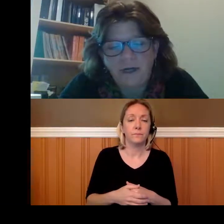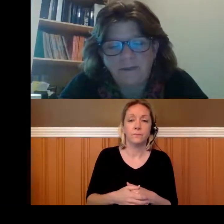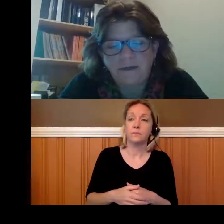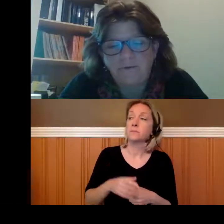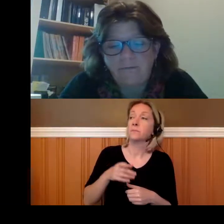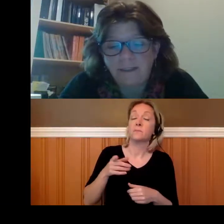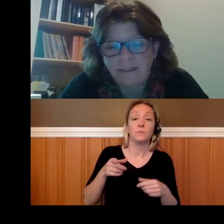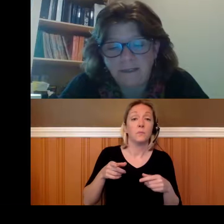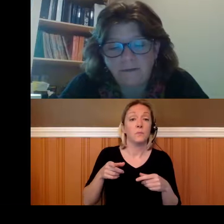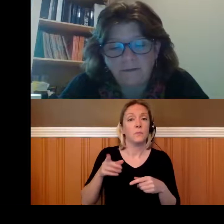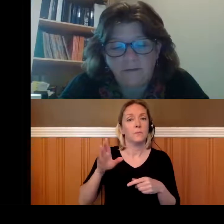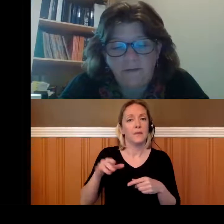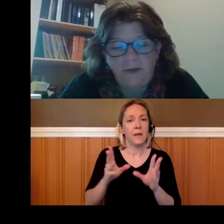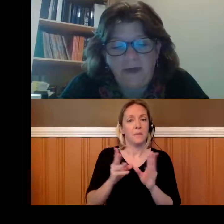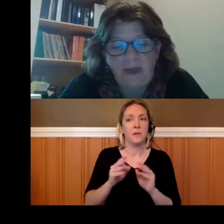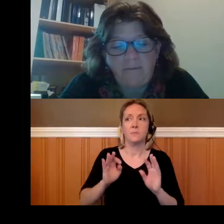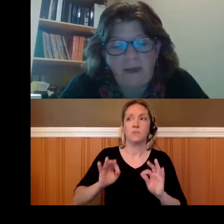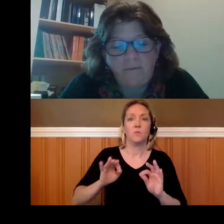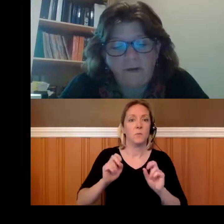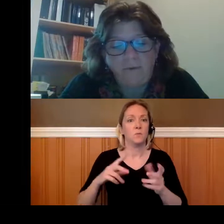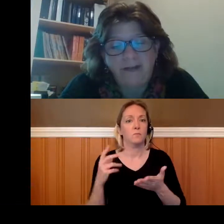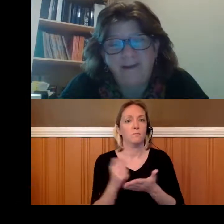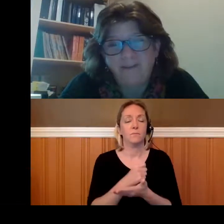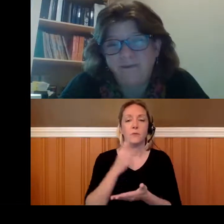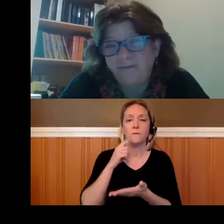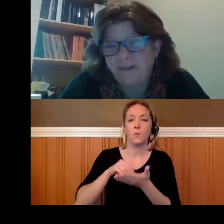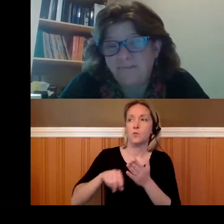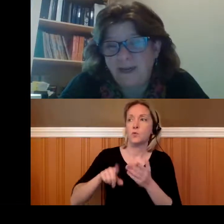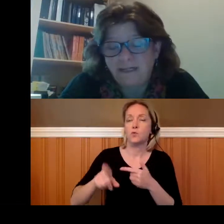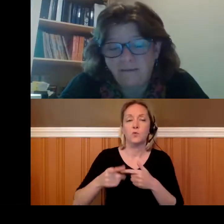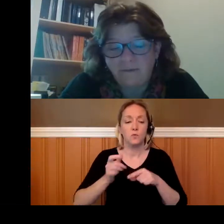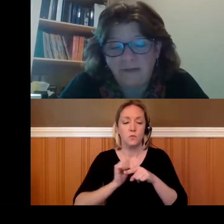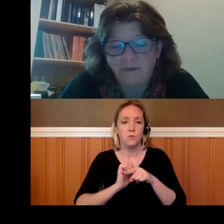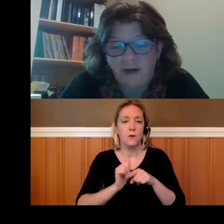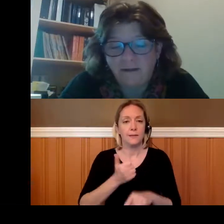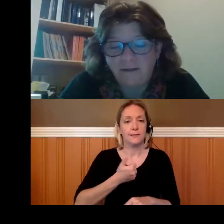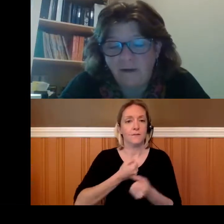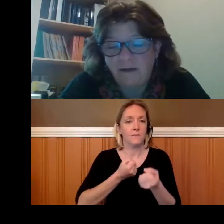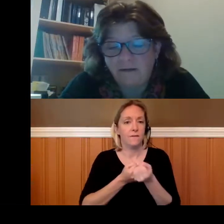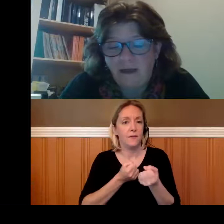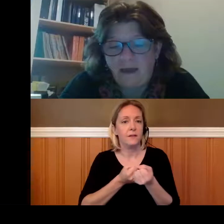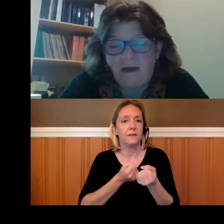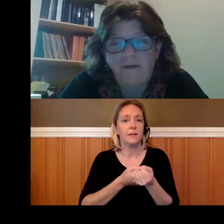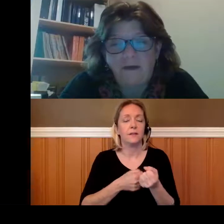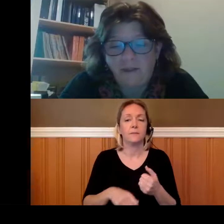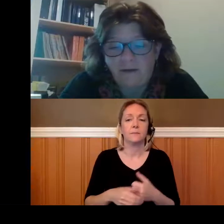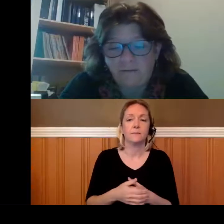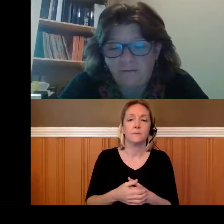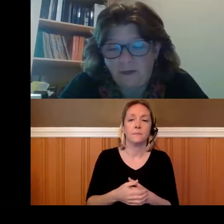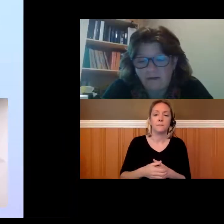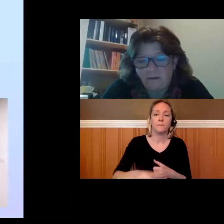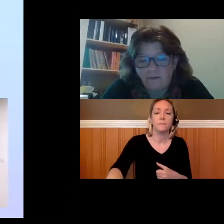self-advocacy skills and make real what can also many times be abstract in the mind of a young child or a young